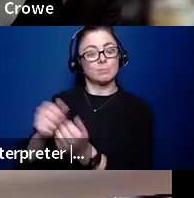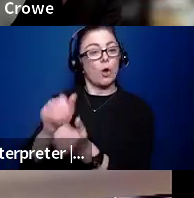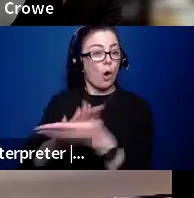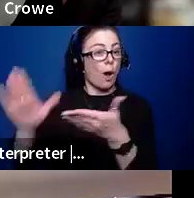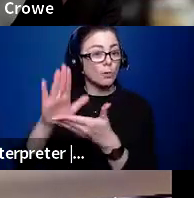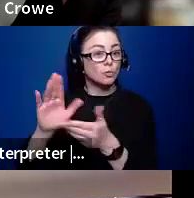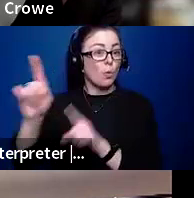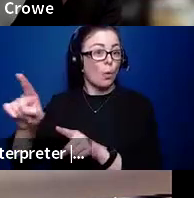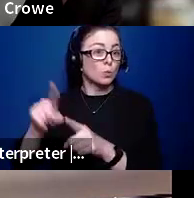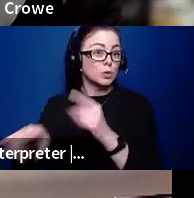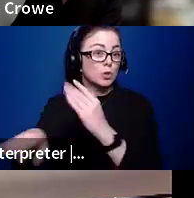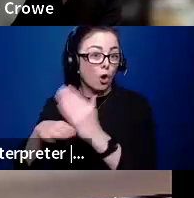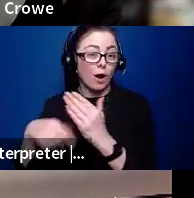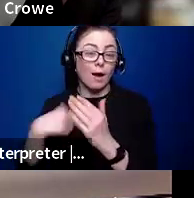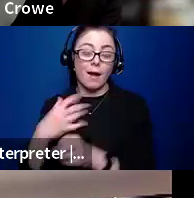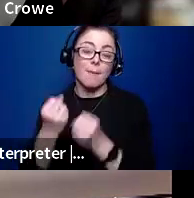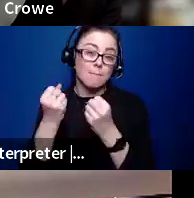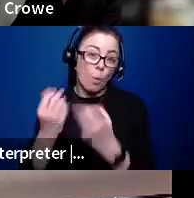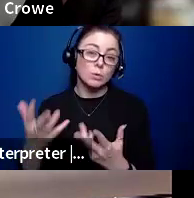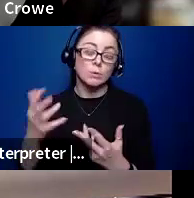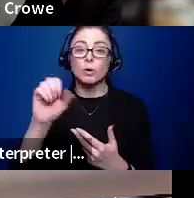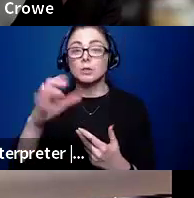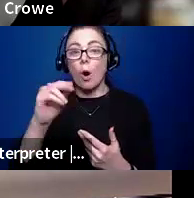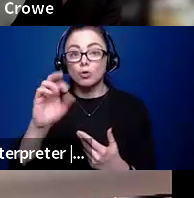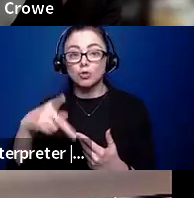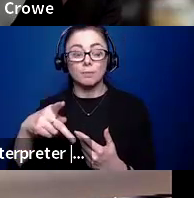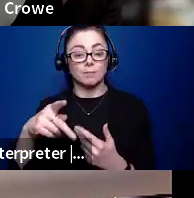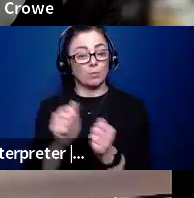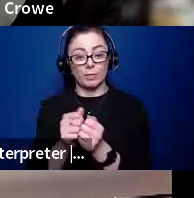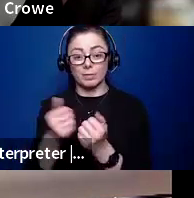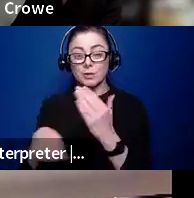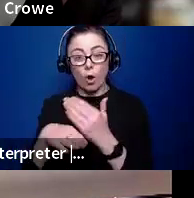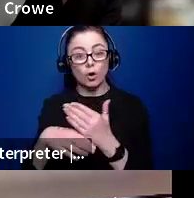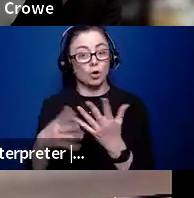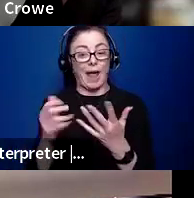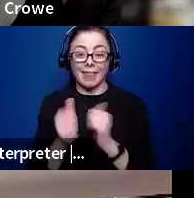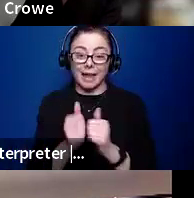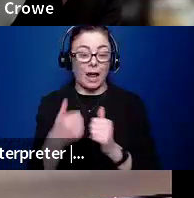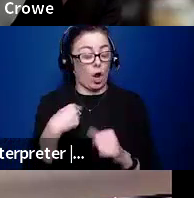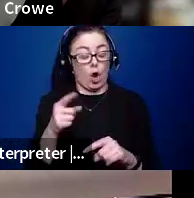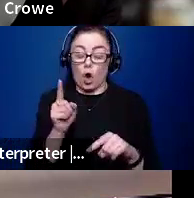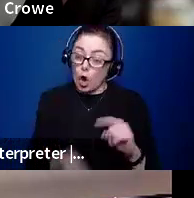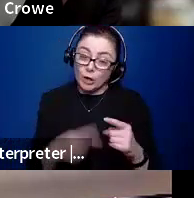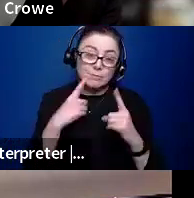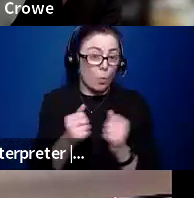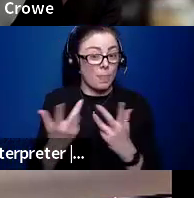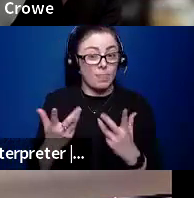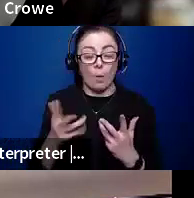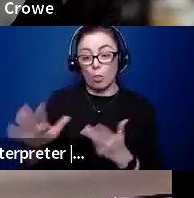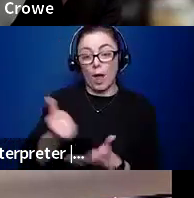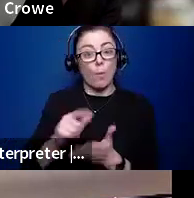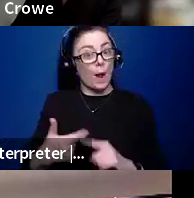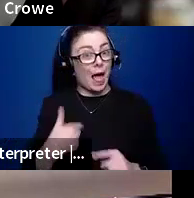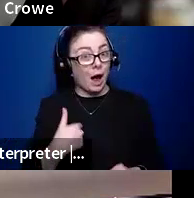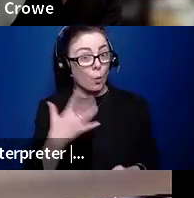multiple scholarships for both athletics and academics, and I could not have done it without their help. I mean, when I was 14, my